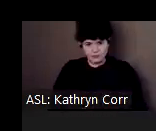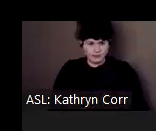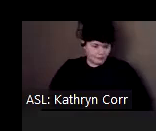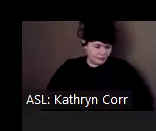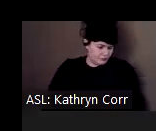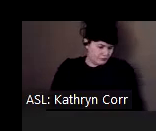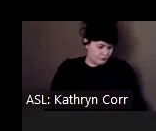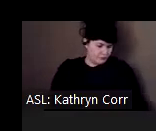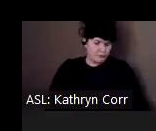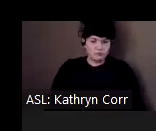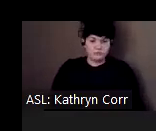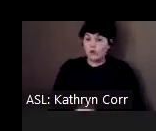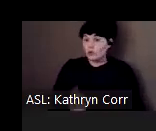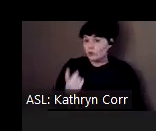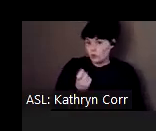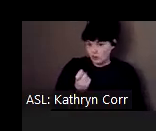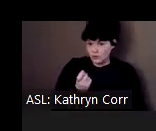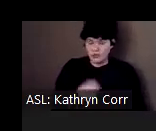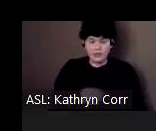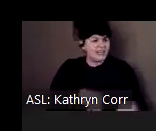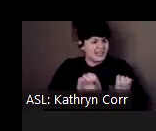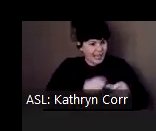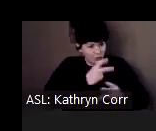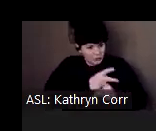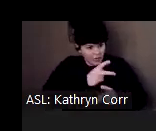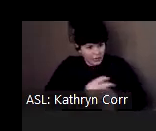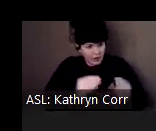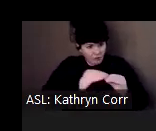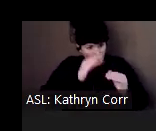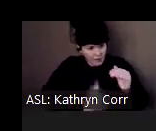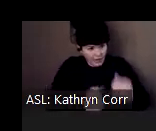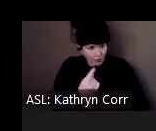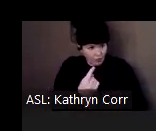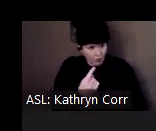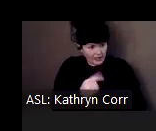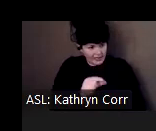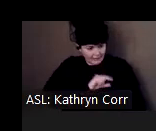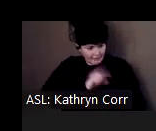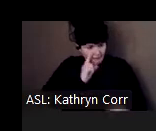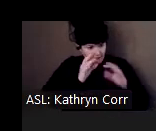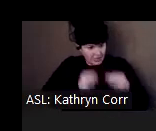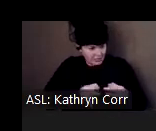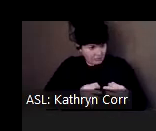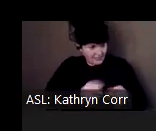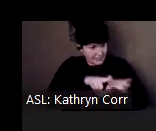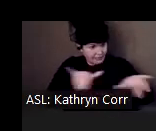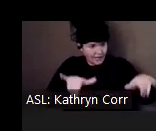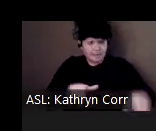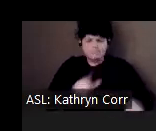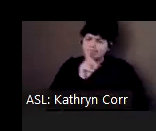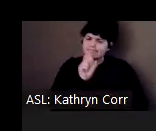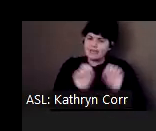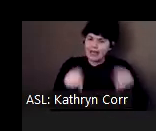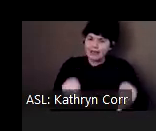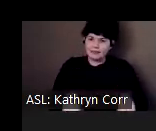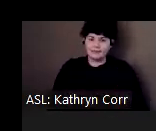When somebody asked, can you take care of more than one conviction at a time? And absolutely, particularly if they're